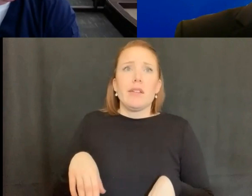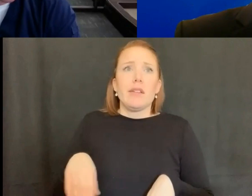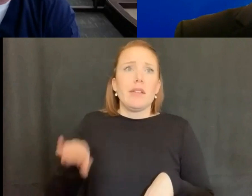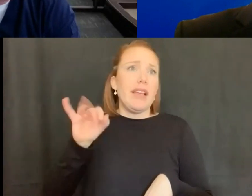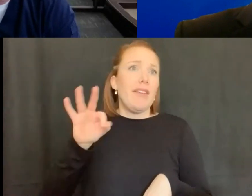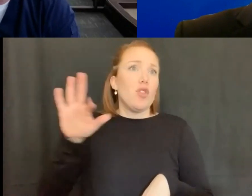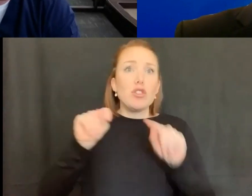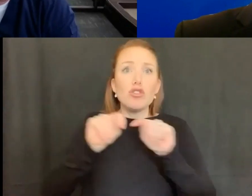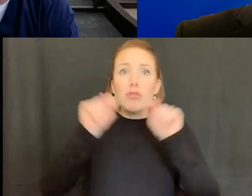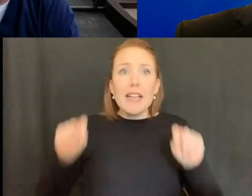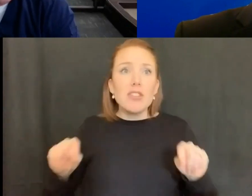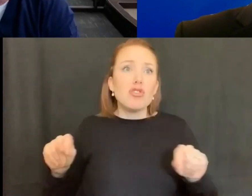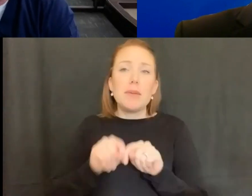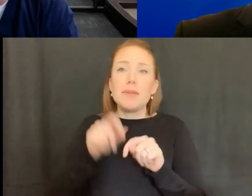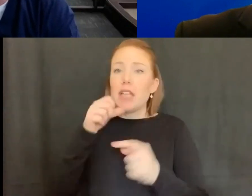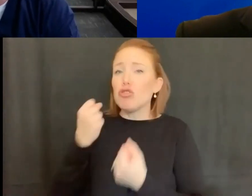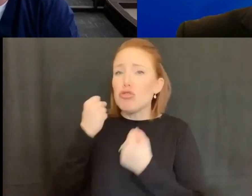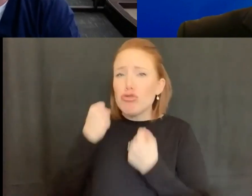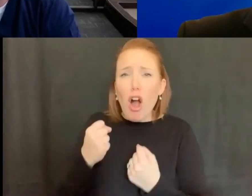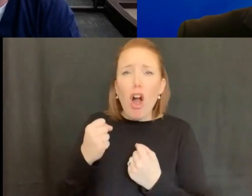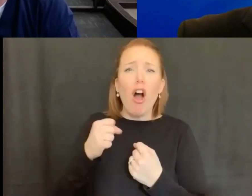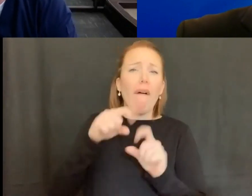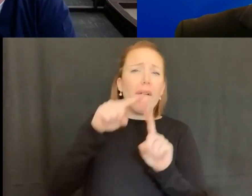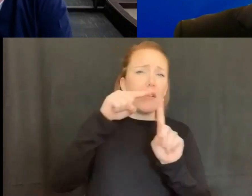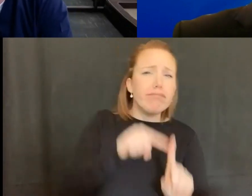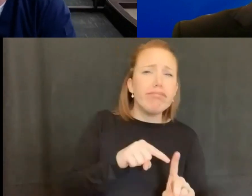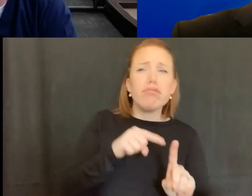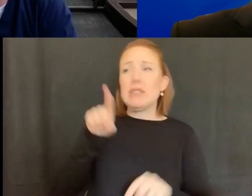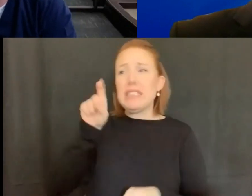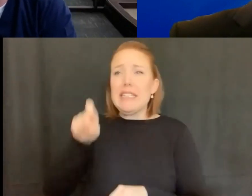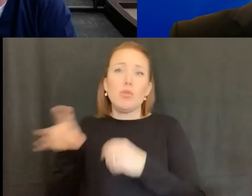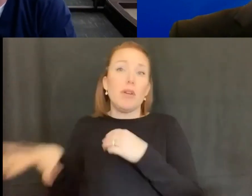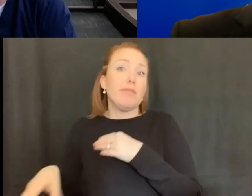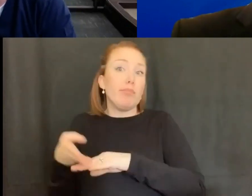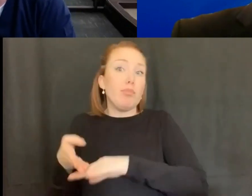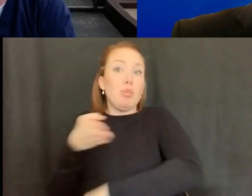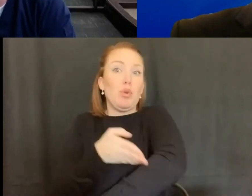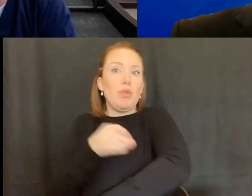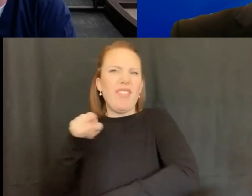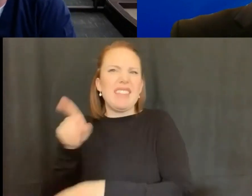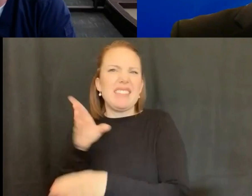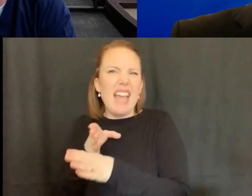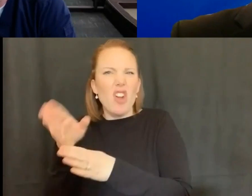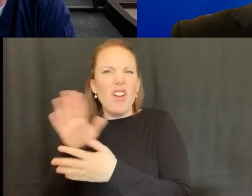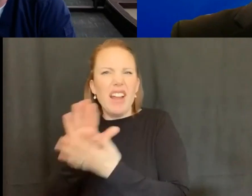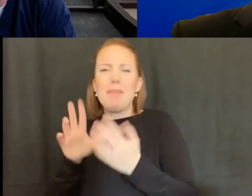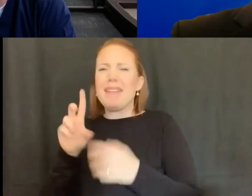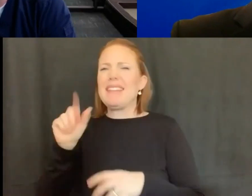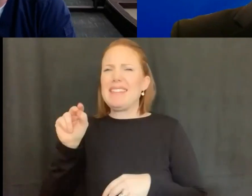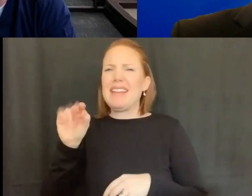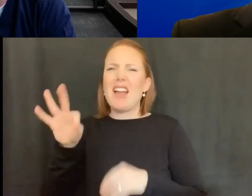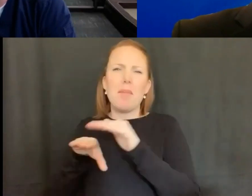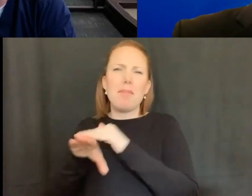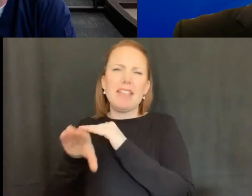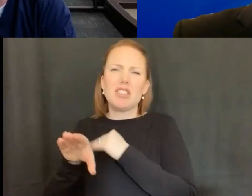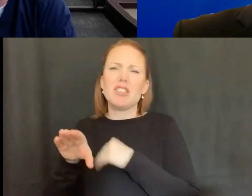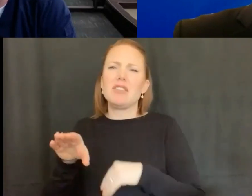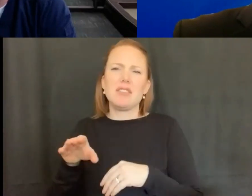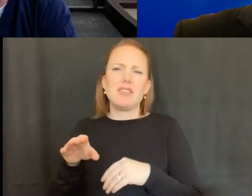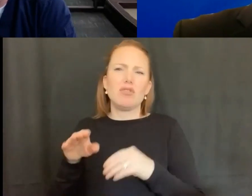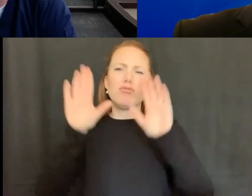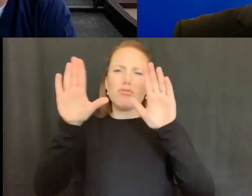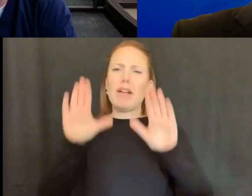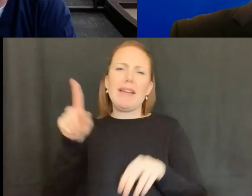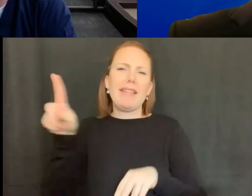isn't strong in one area, you need to work on this area, or what have you. But the dean of admissions is very accessible generally at the dental schools in this